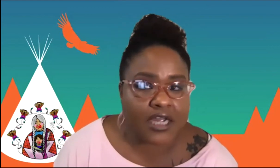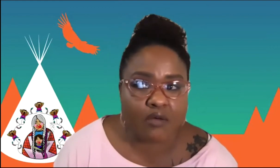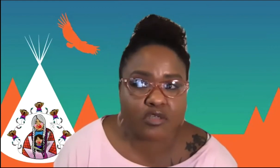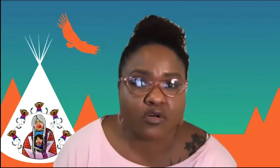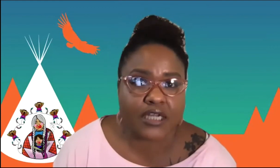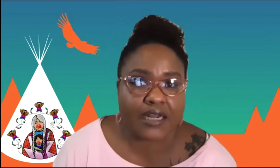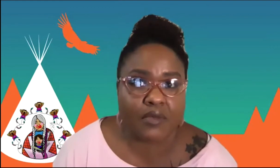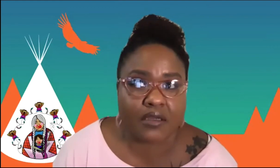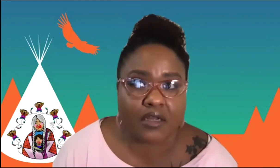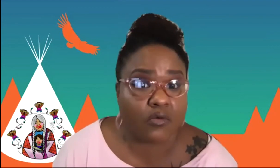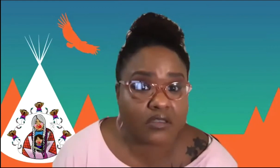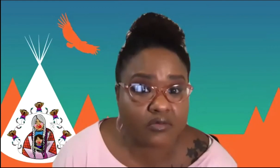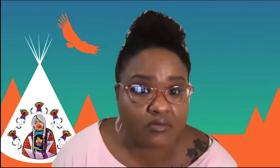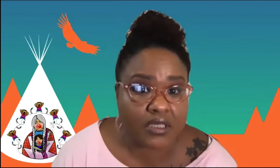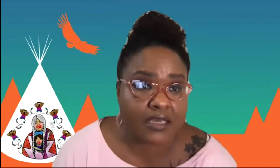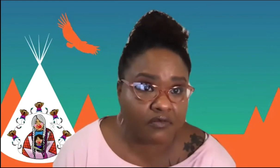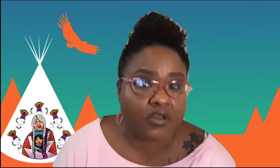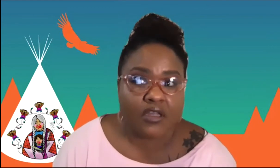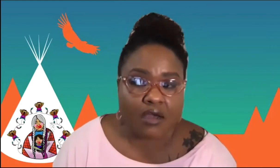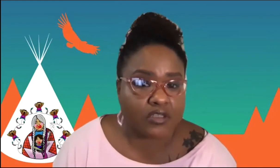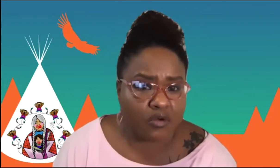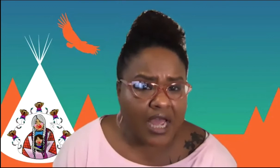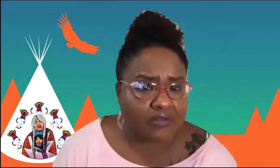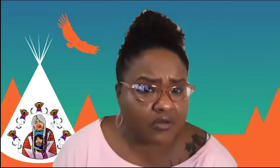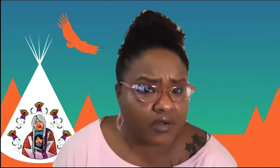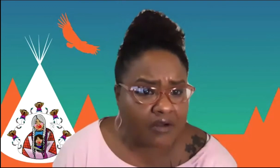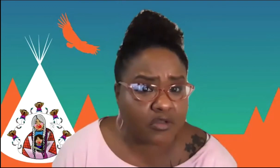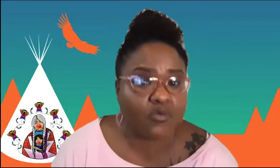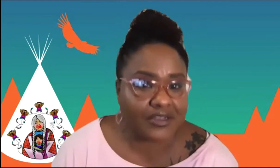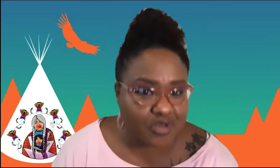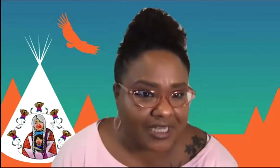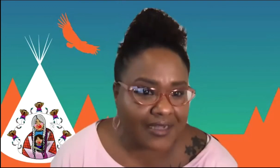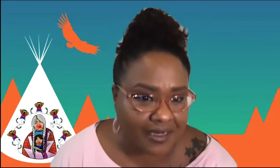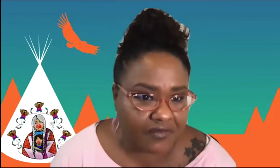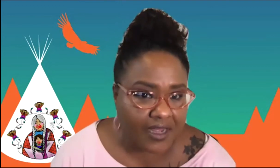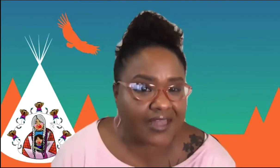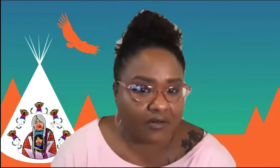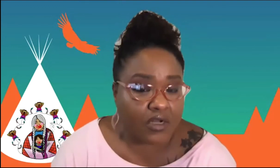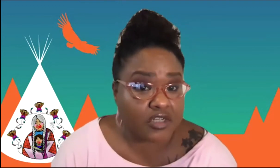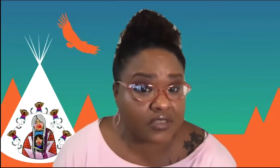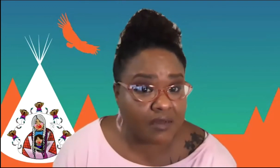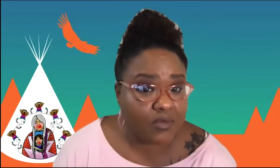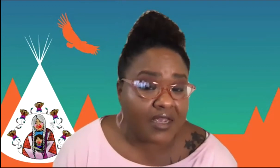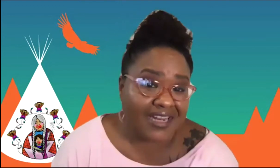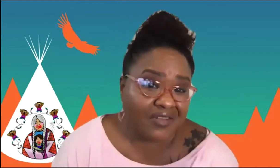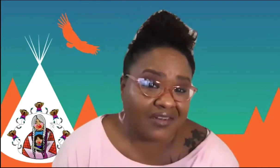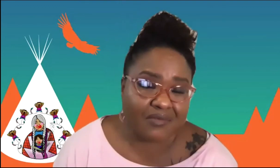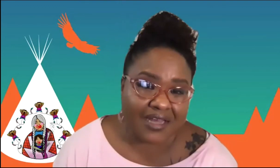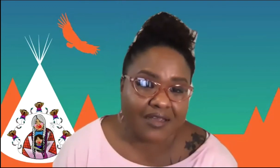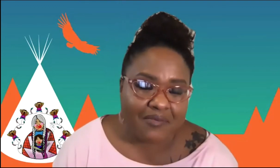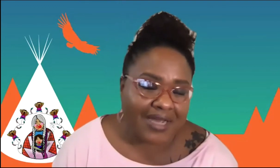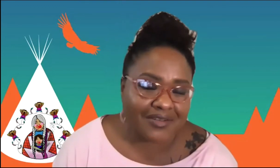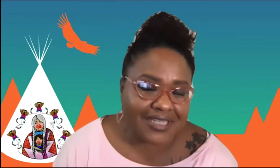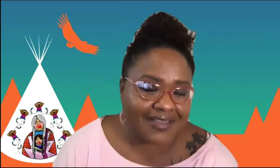research? How much more dynamic and nuanced would it be if that was an open, how do you racially identify? And then what shows up? And even, I